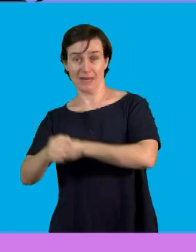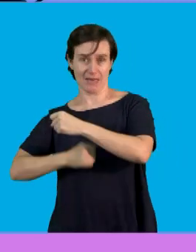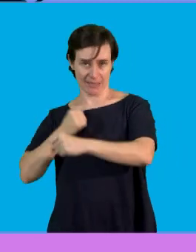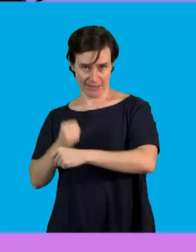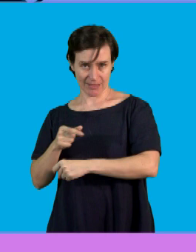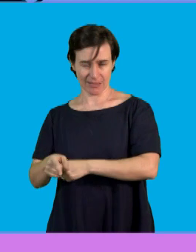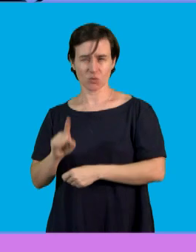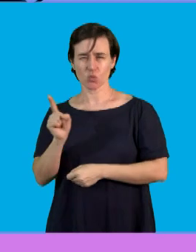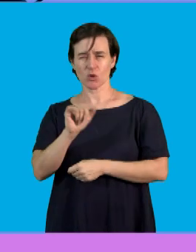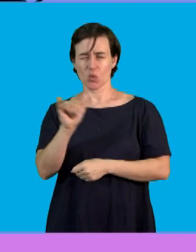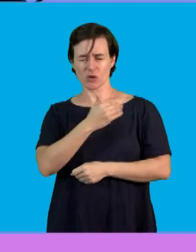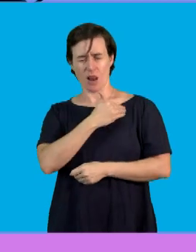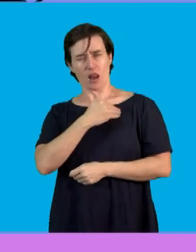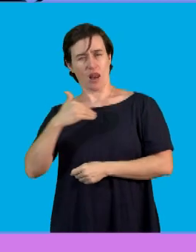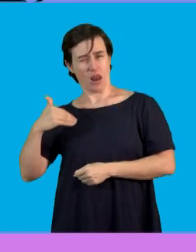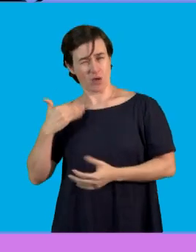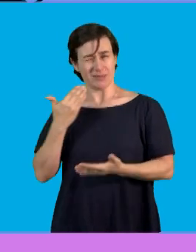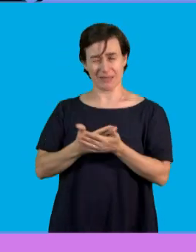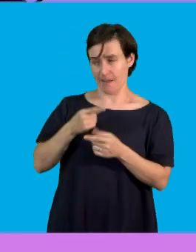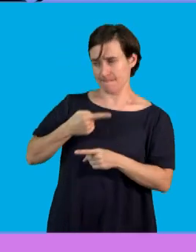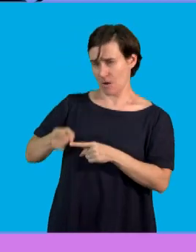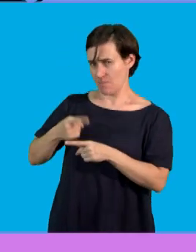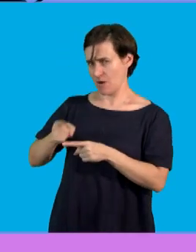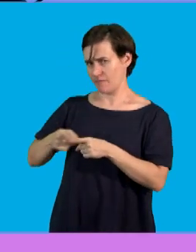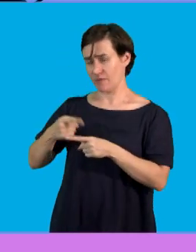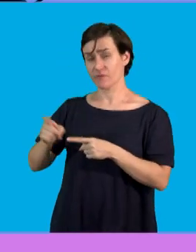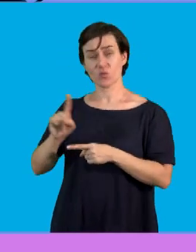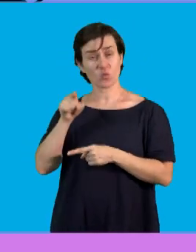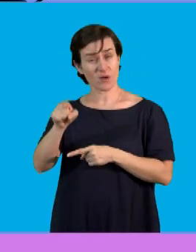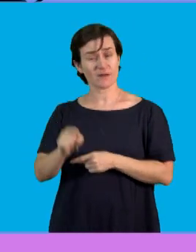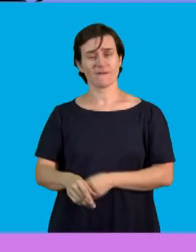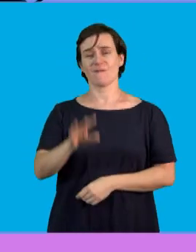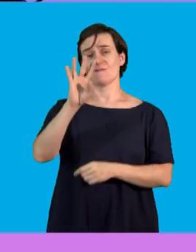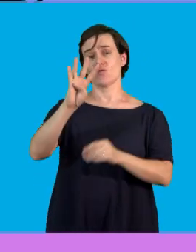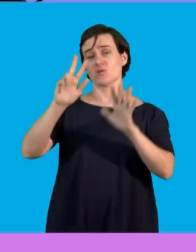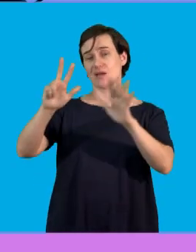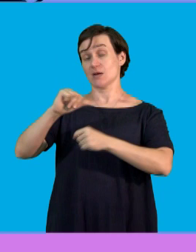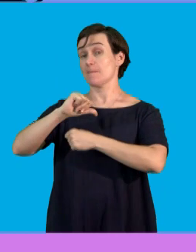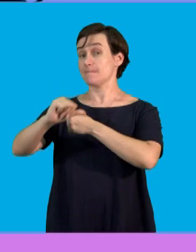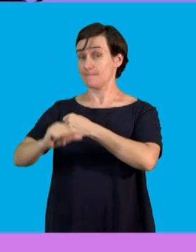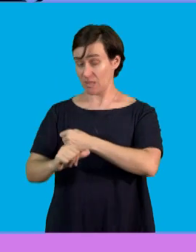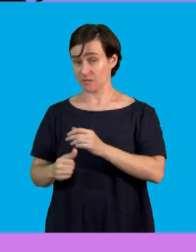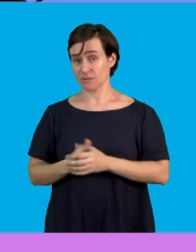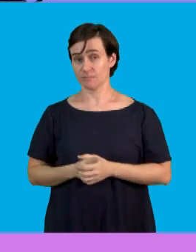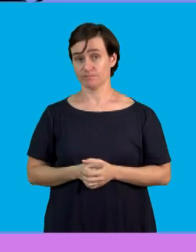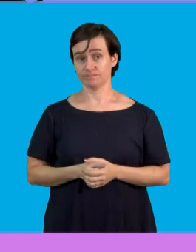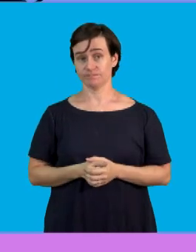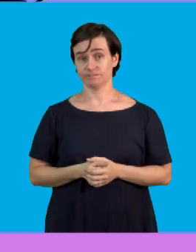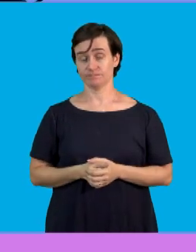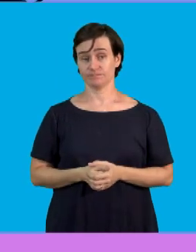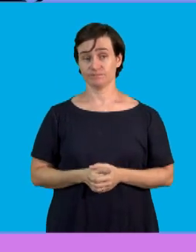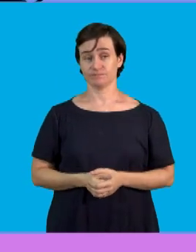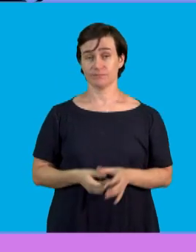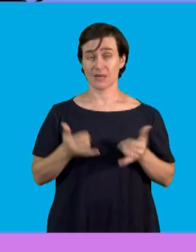our longest period. We can see that our longest period is 48 months. So firstly, you need